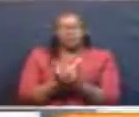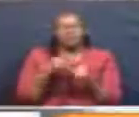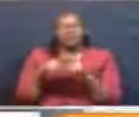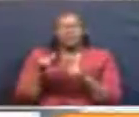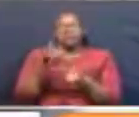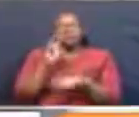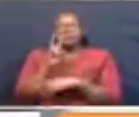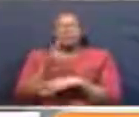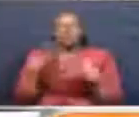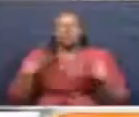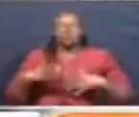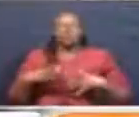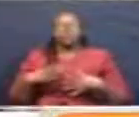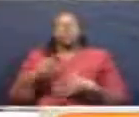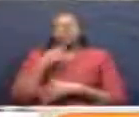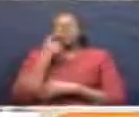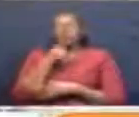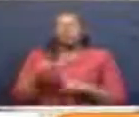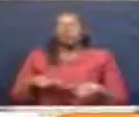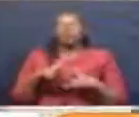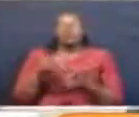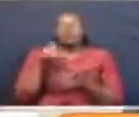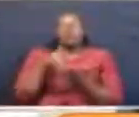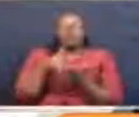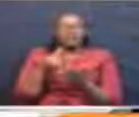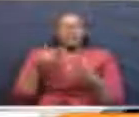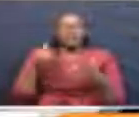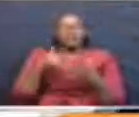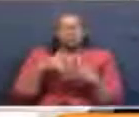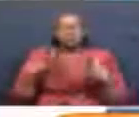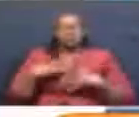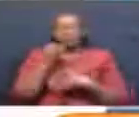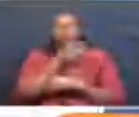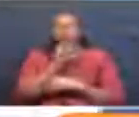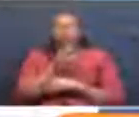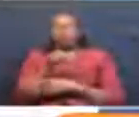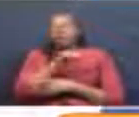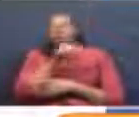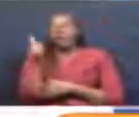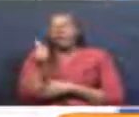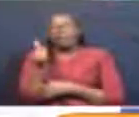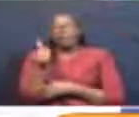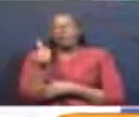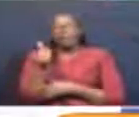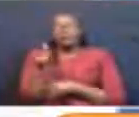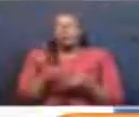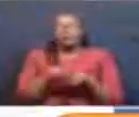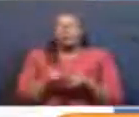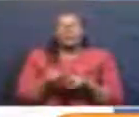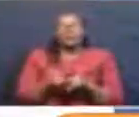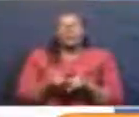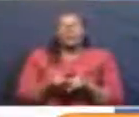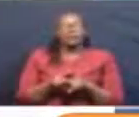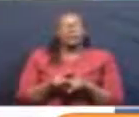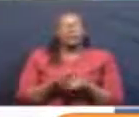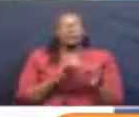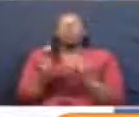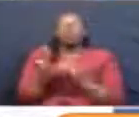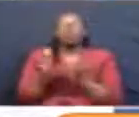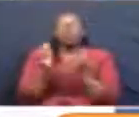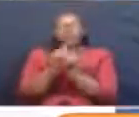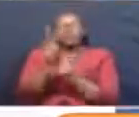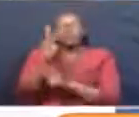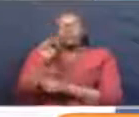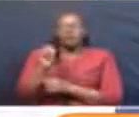then you find people have lived Yes, including those who are complaining, and others have even gone even further, more than